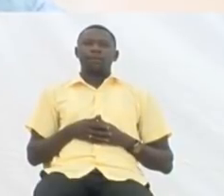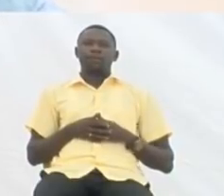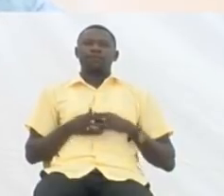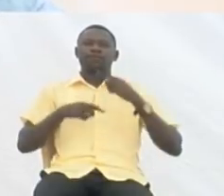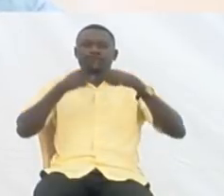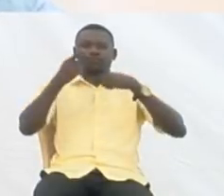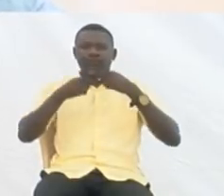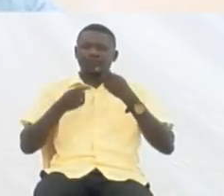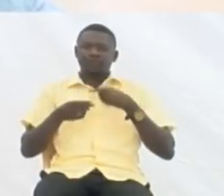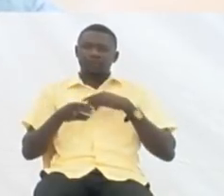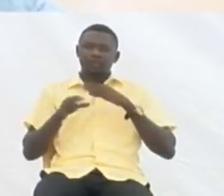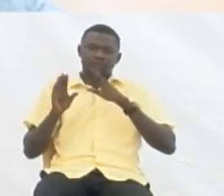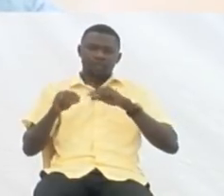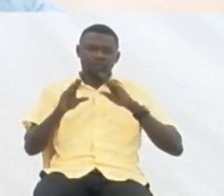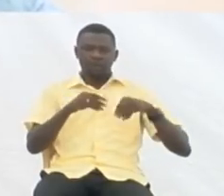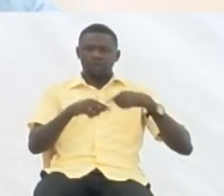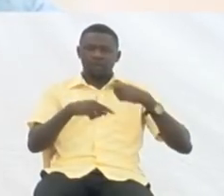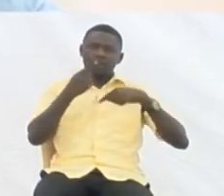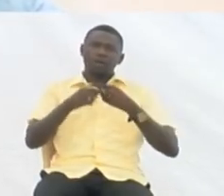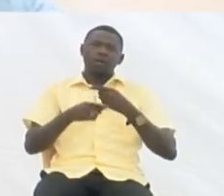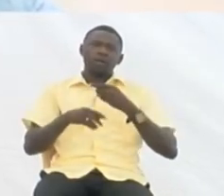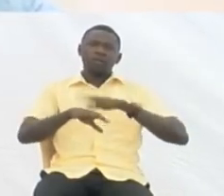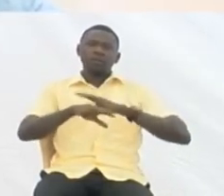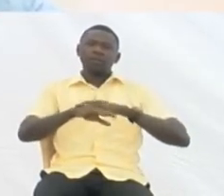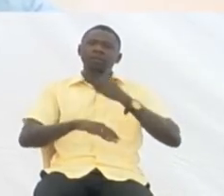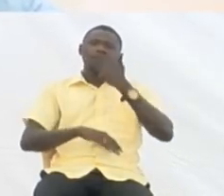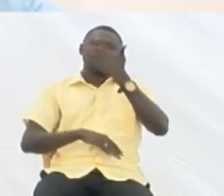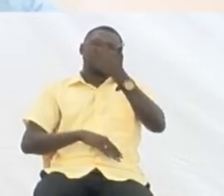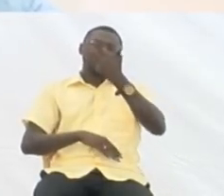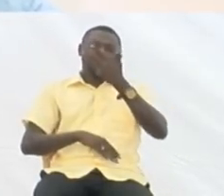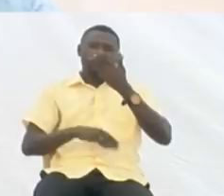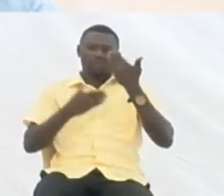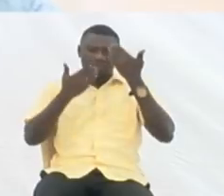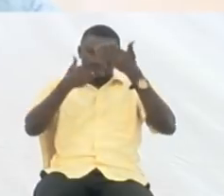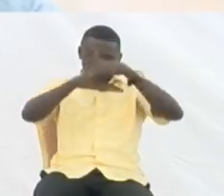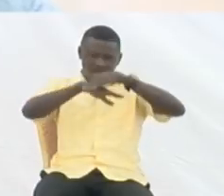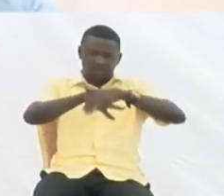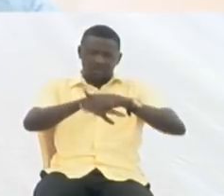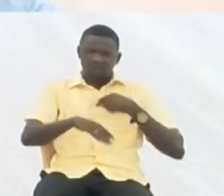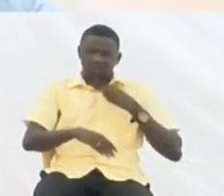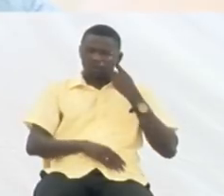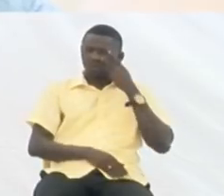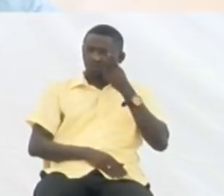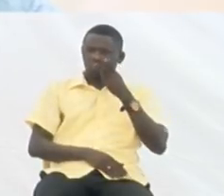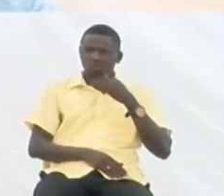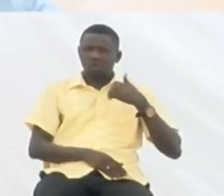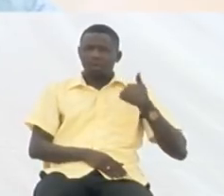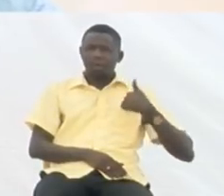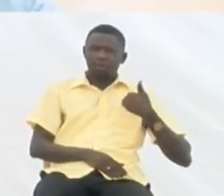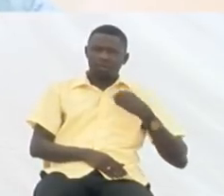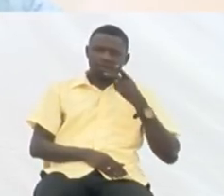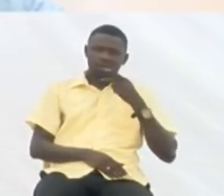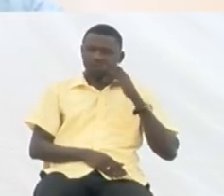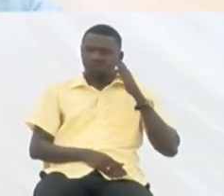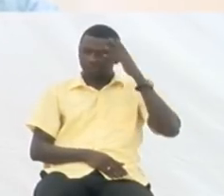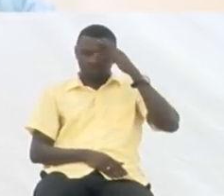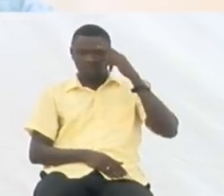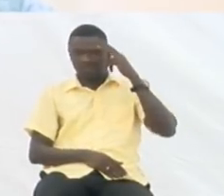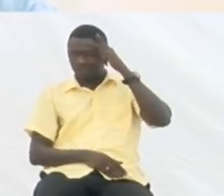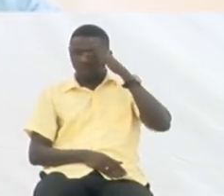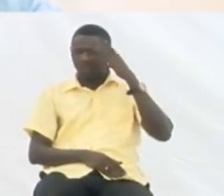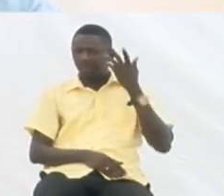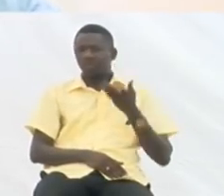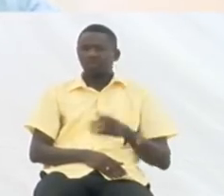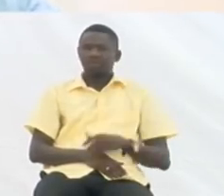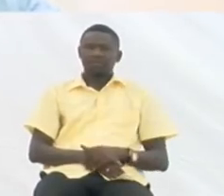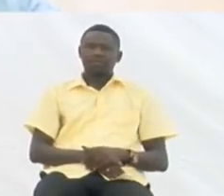after the exercise at about 8 p.m., I saw some people started getting unconscious. Biring akwonyim